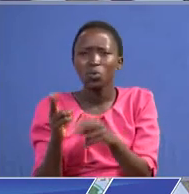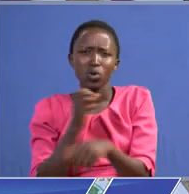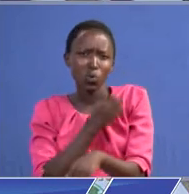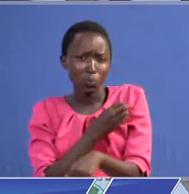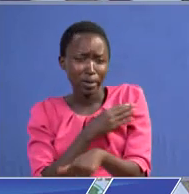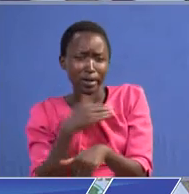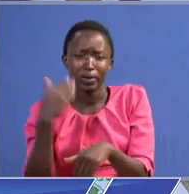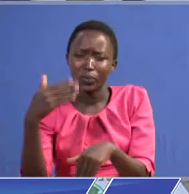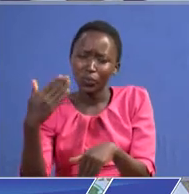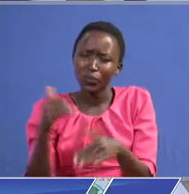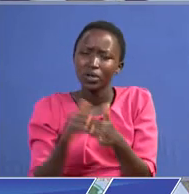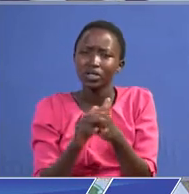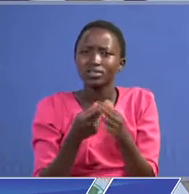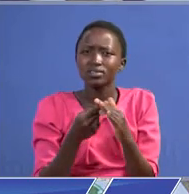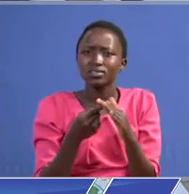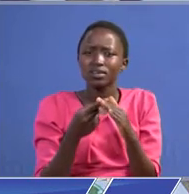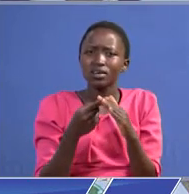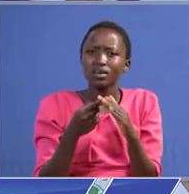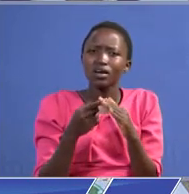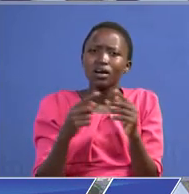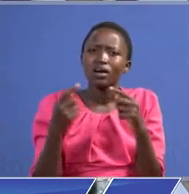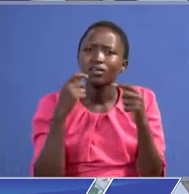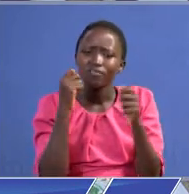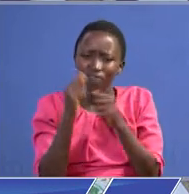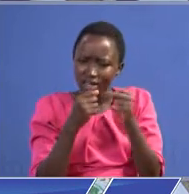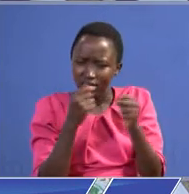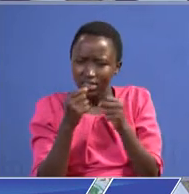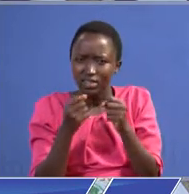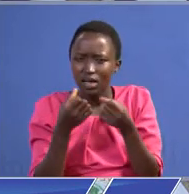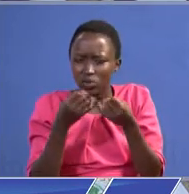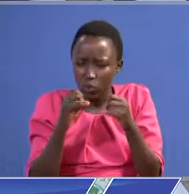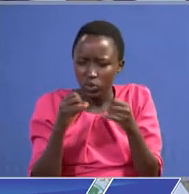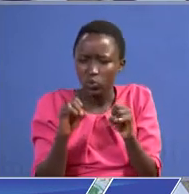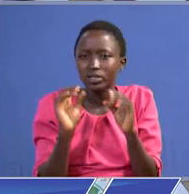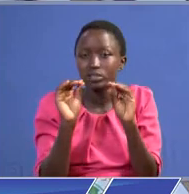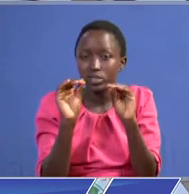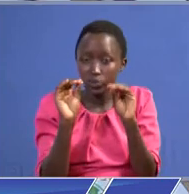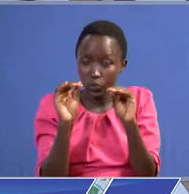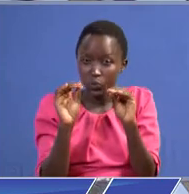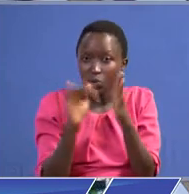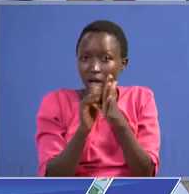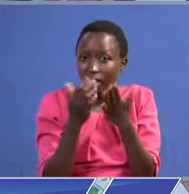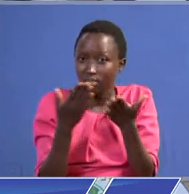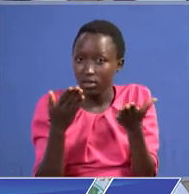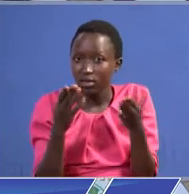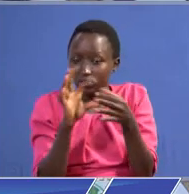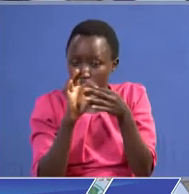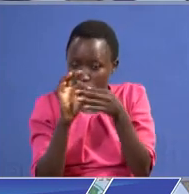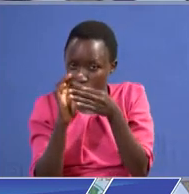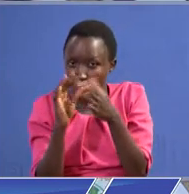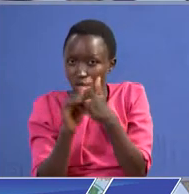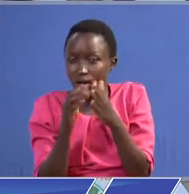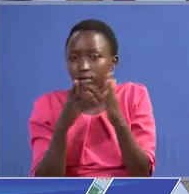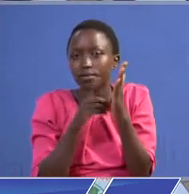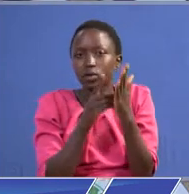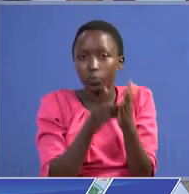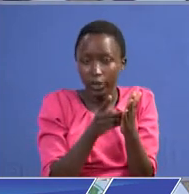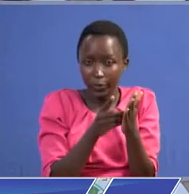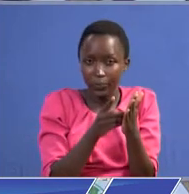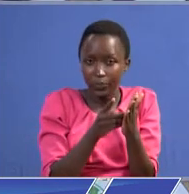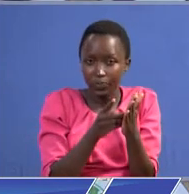makelele na fitina na fujo. Tunajaribu kuwasomesha. Mambo ya kuungana na mambo ya